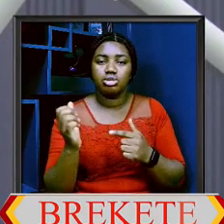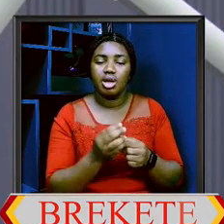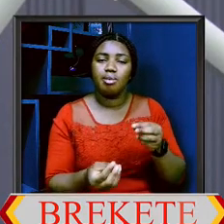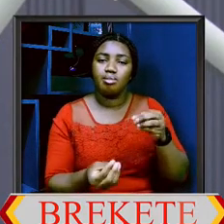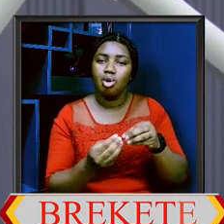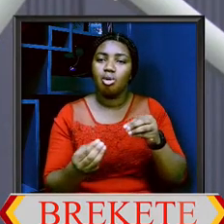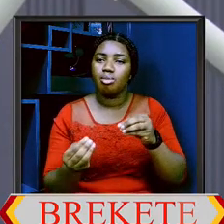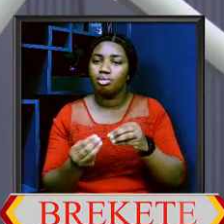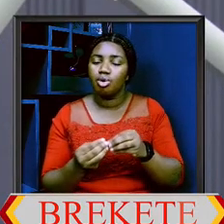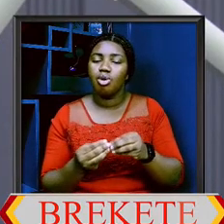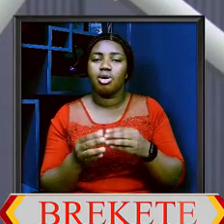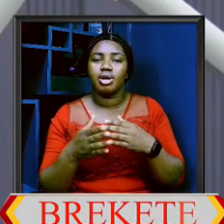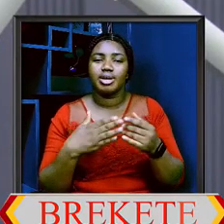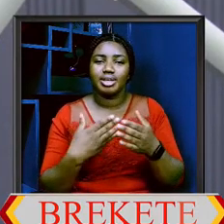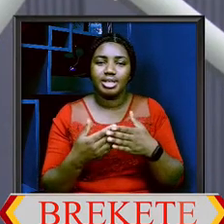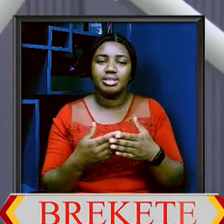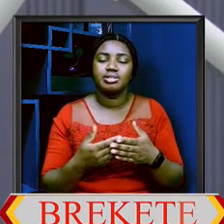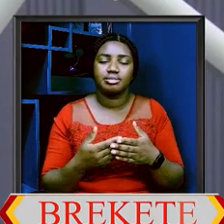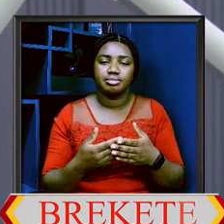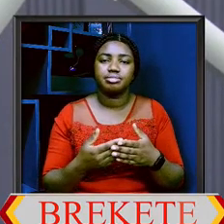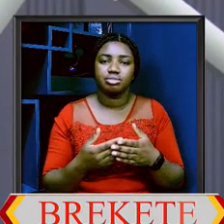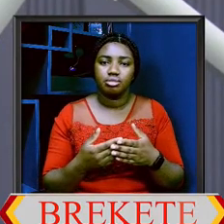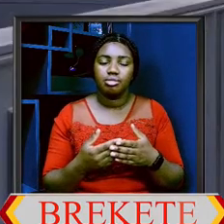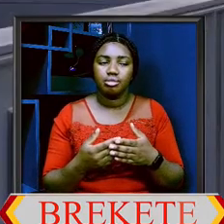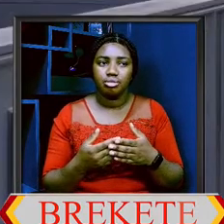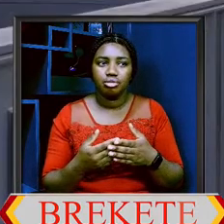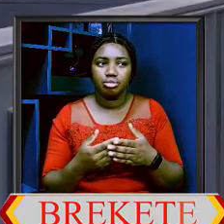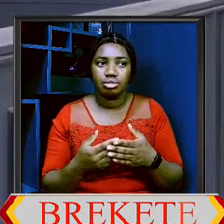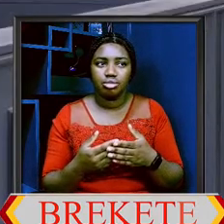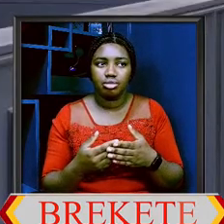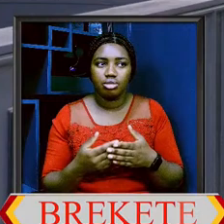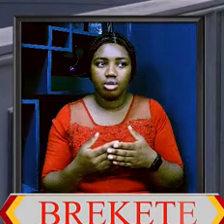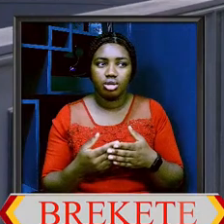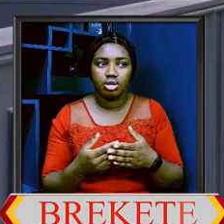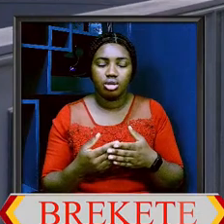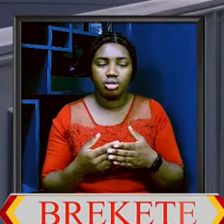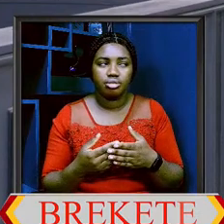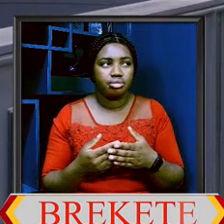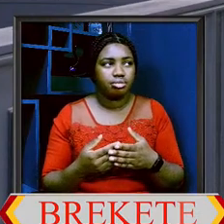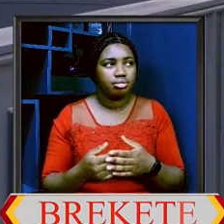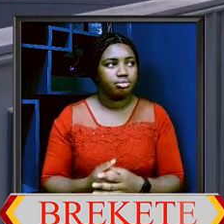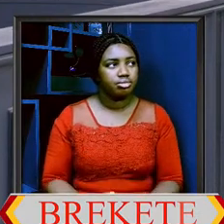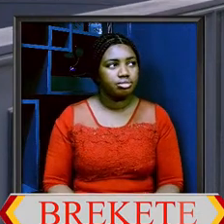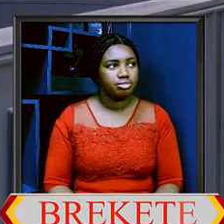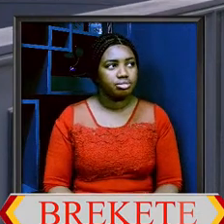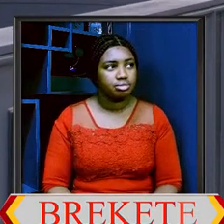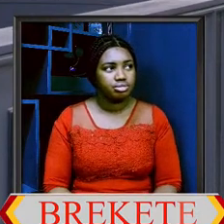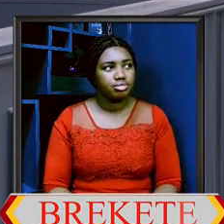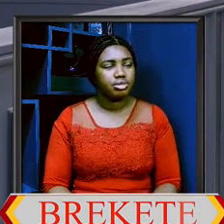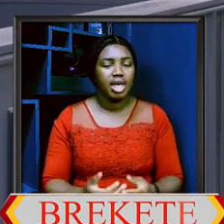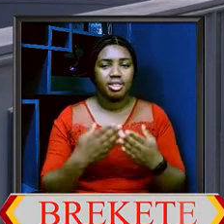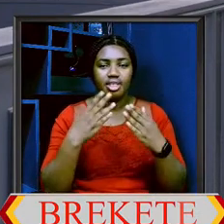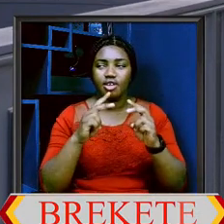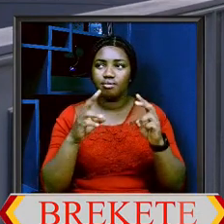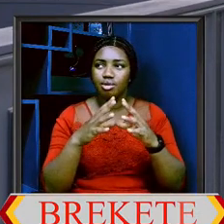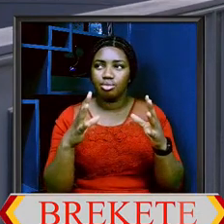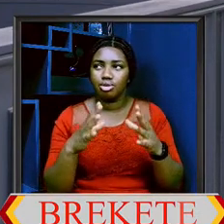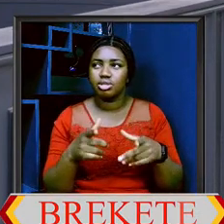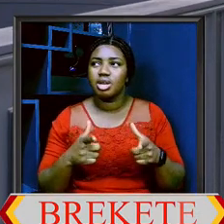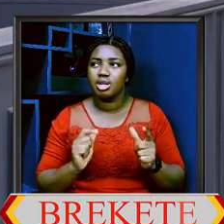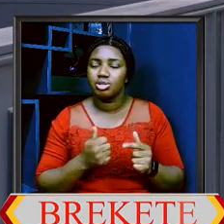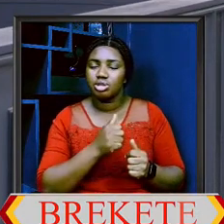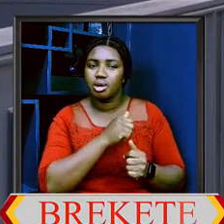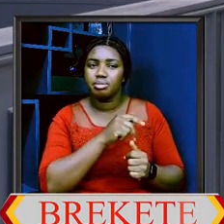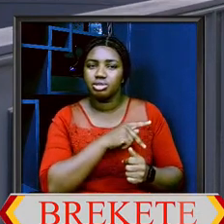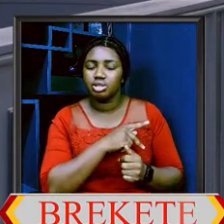way forward out standing yes out standing even in standing thank you very